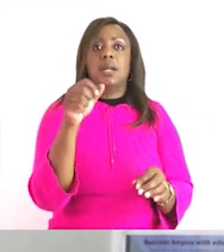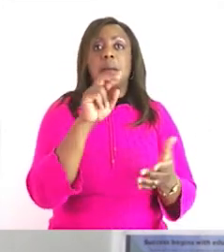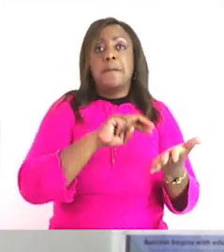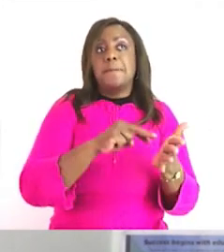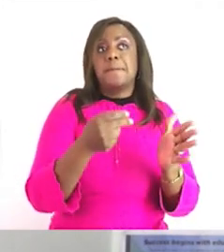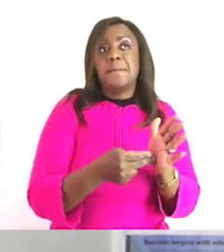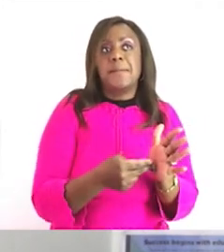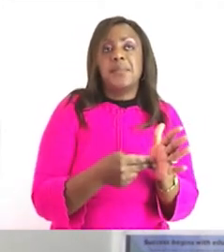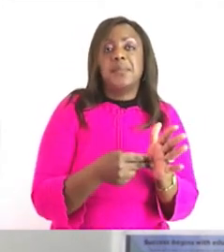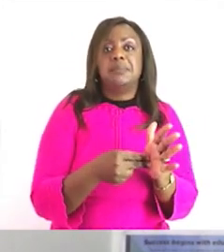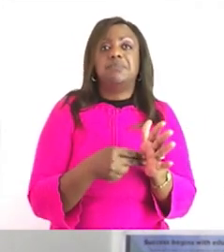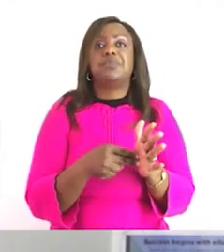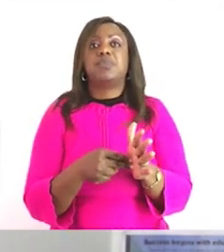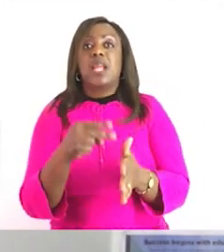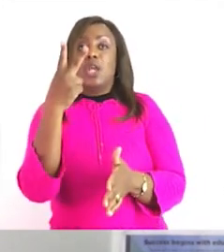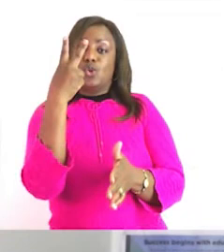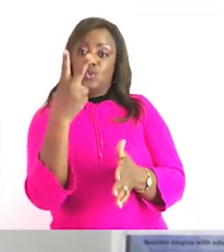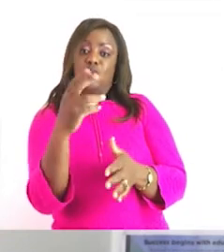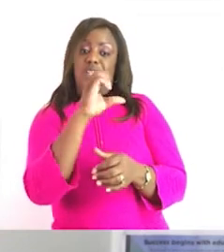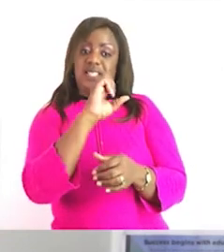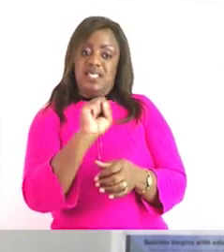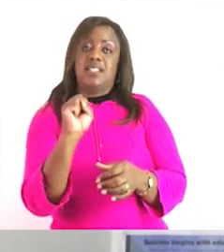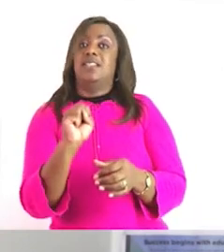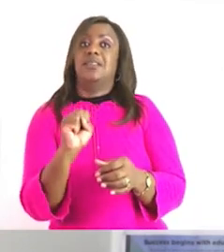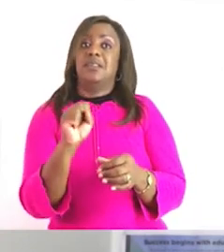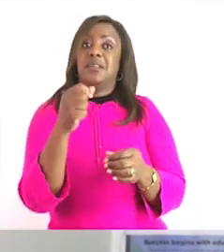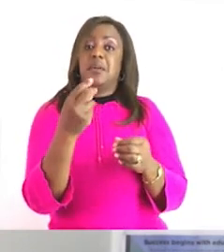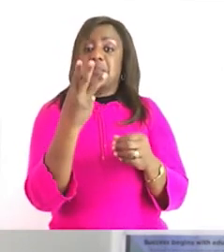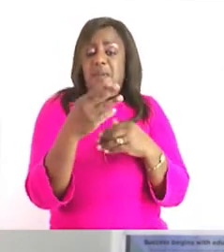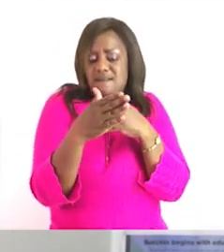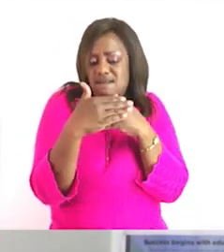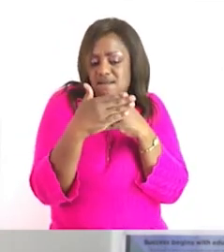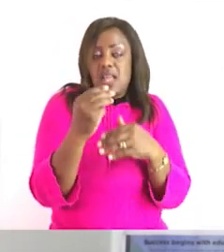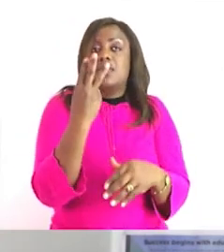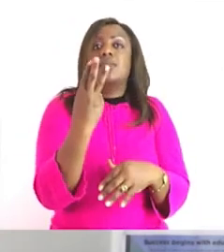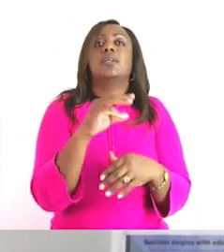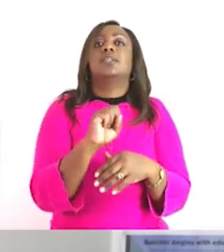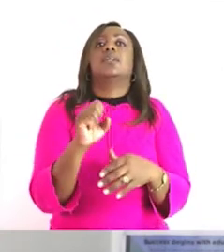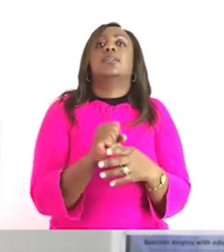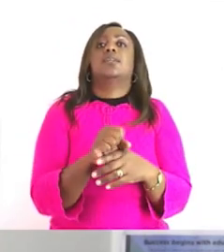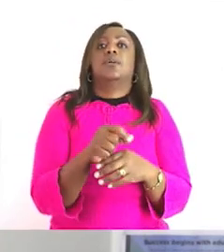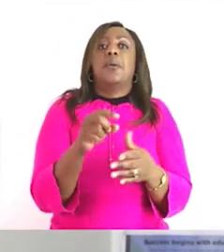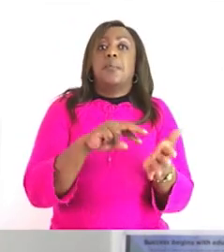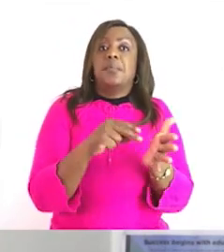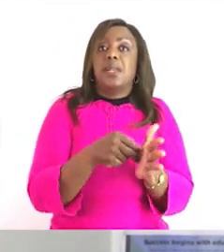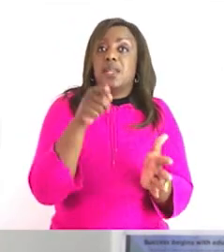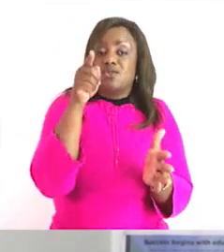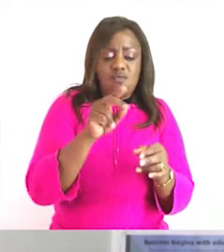Meaning, 2 seconds are near 3 seconds. That means